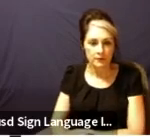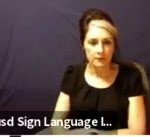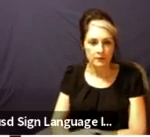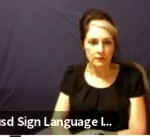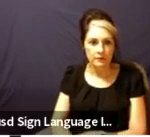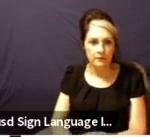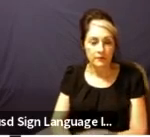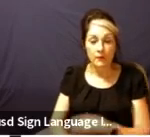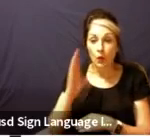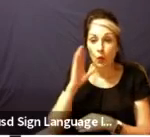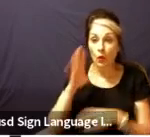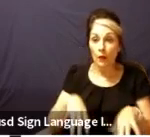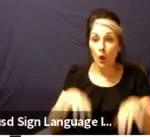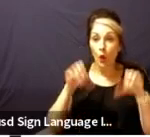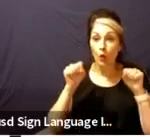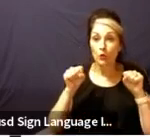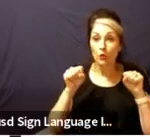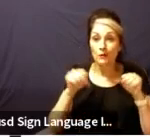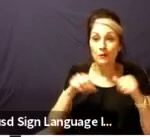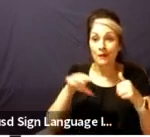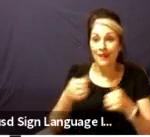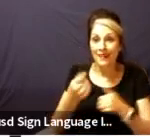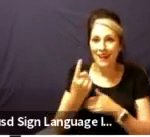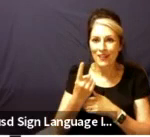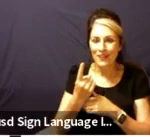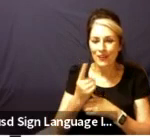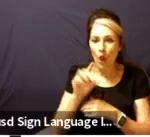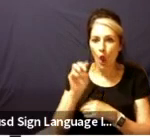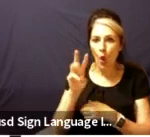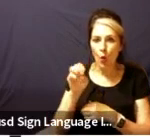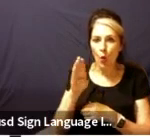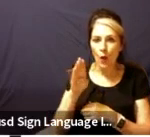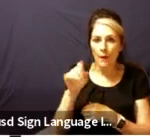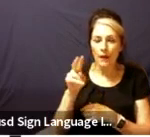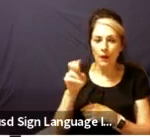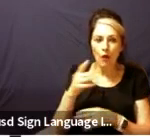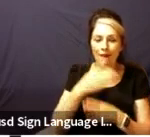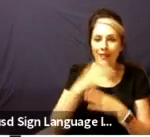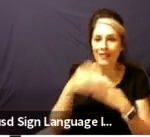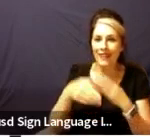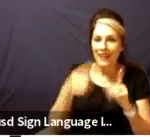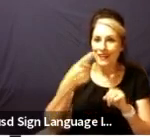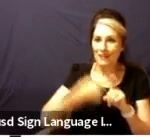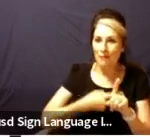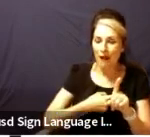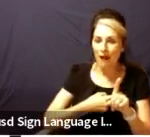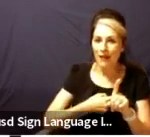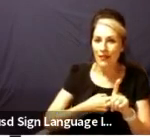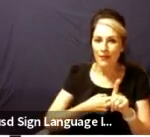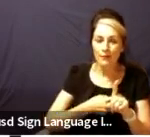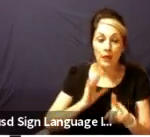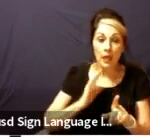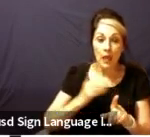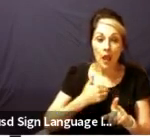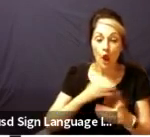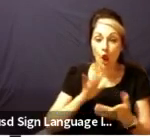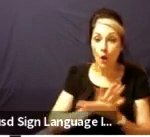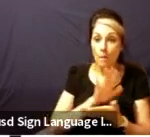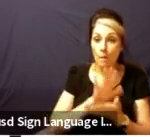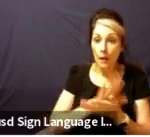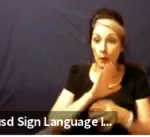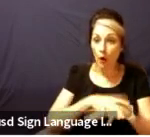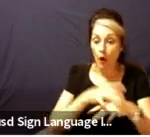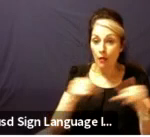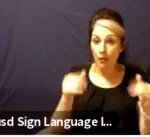So we will be hosting another webinar at the end of the month. It is for our paper